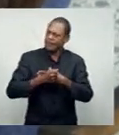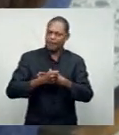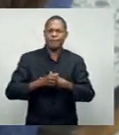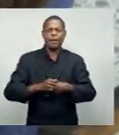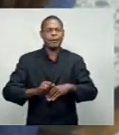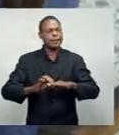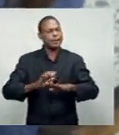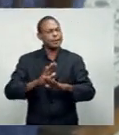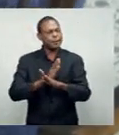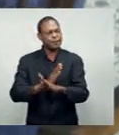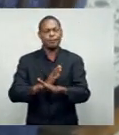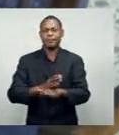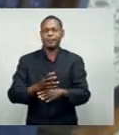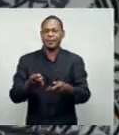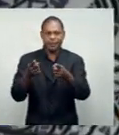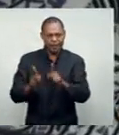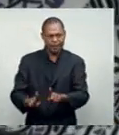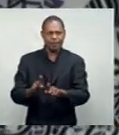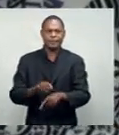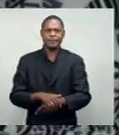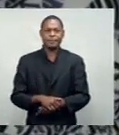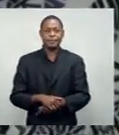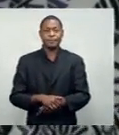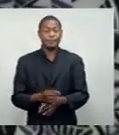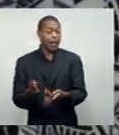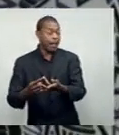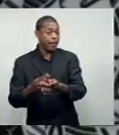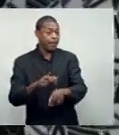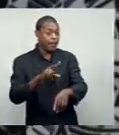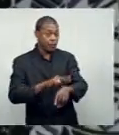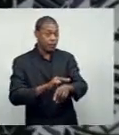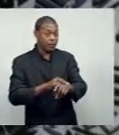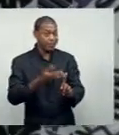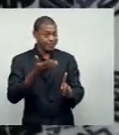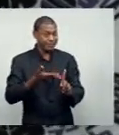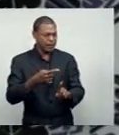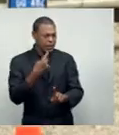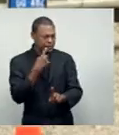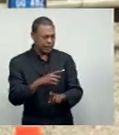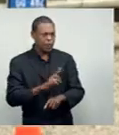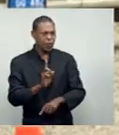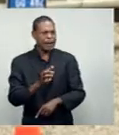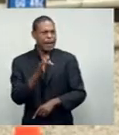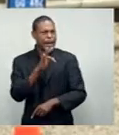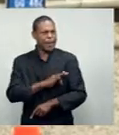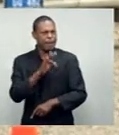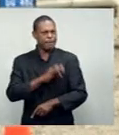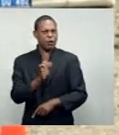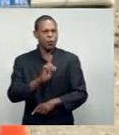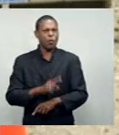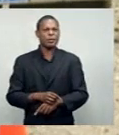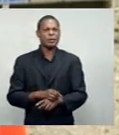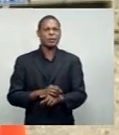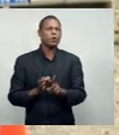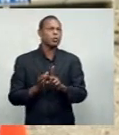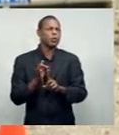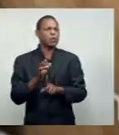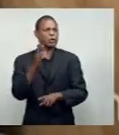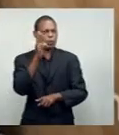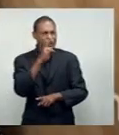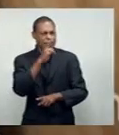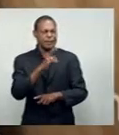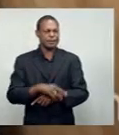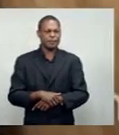deaths. Epidemiologist Fiona Russell says the benefits of the vaccine outweighs the risk. The vaccine that you've got